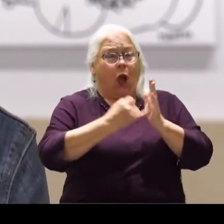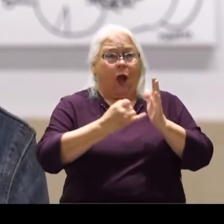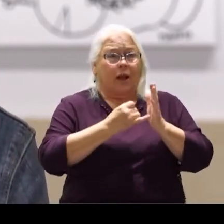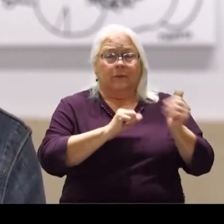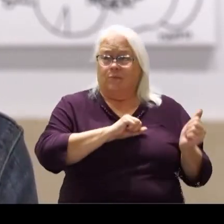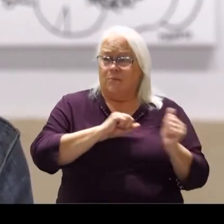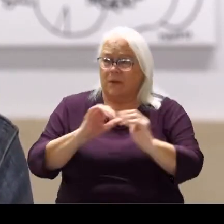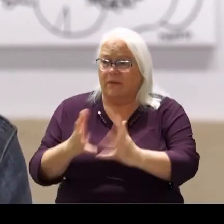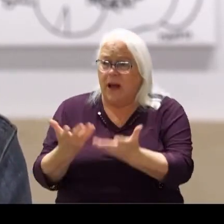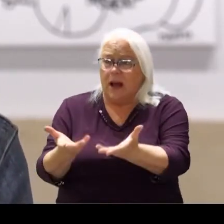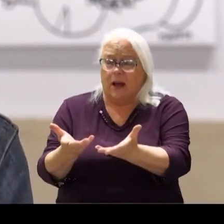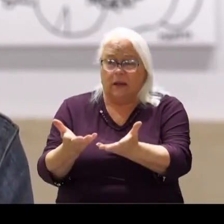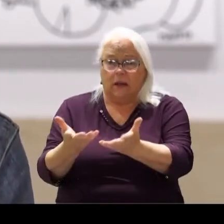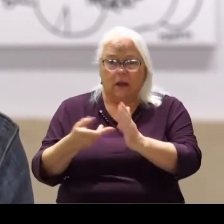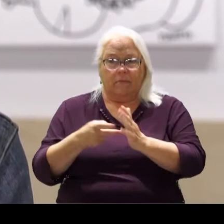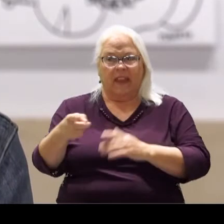arts gave people,